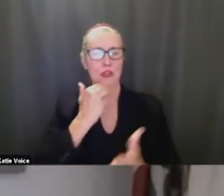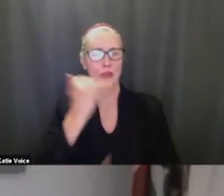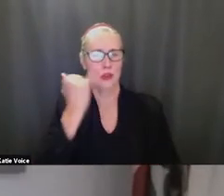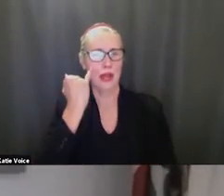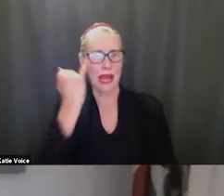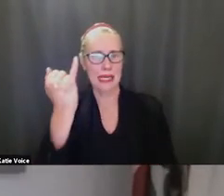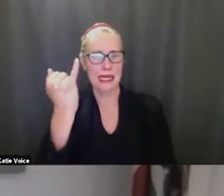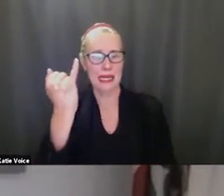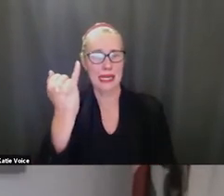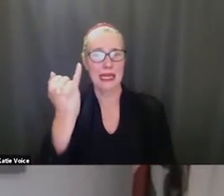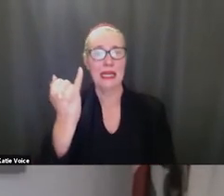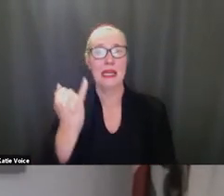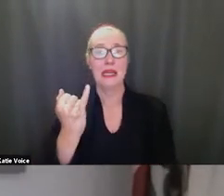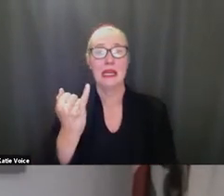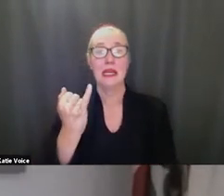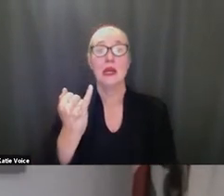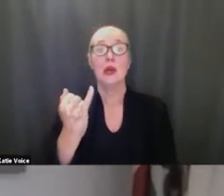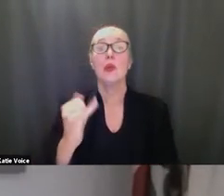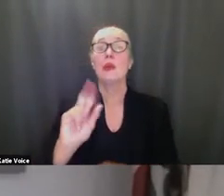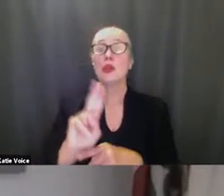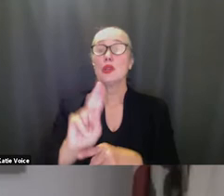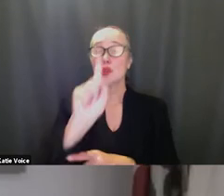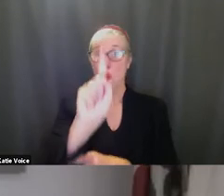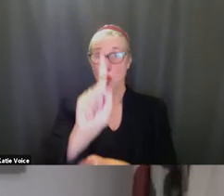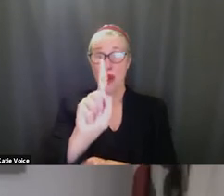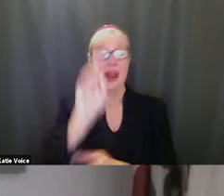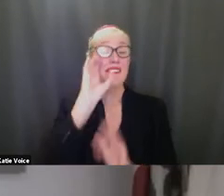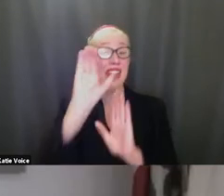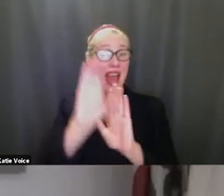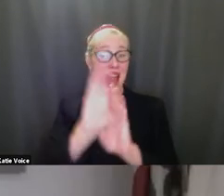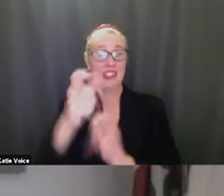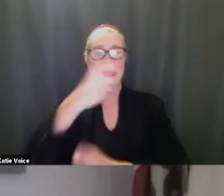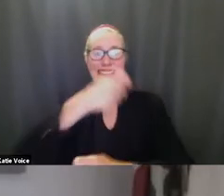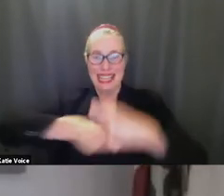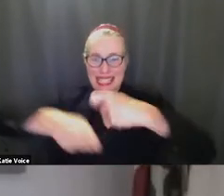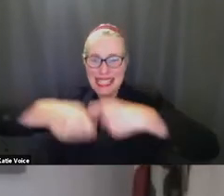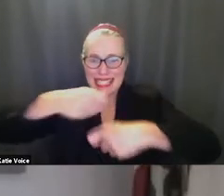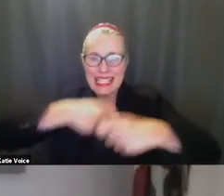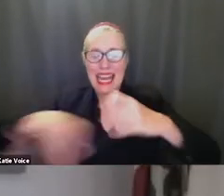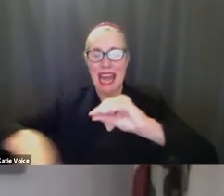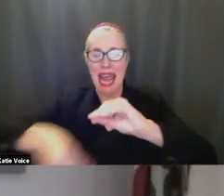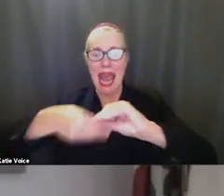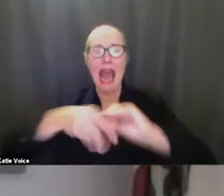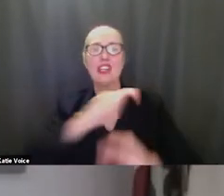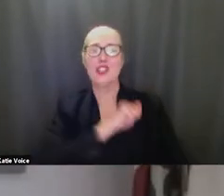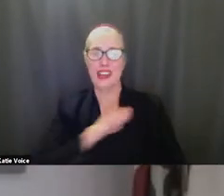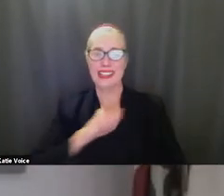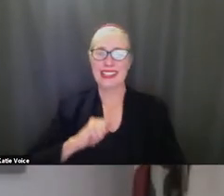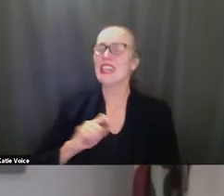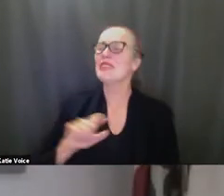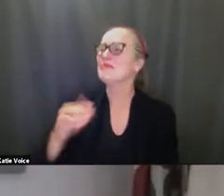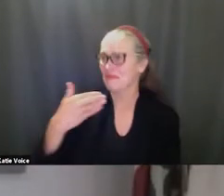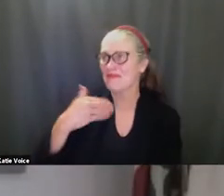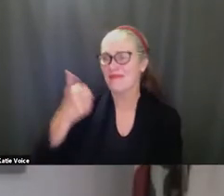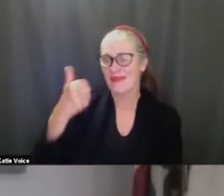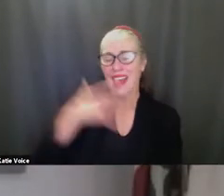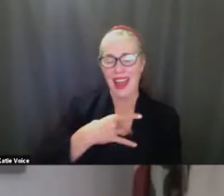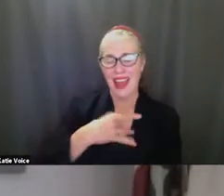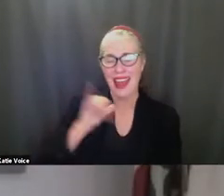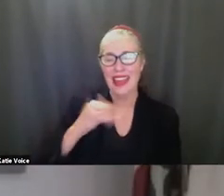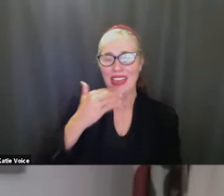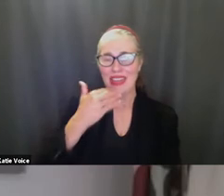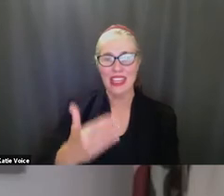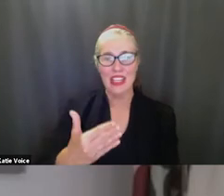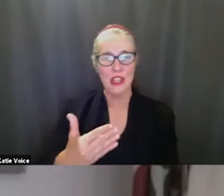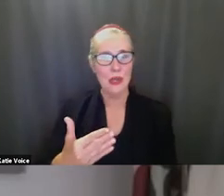we will take one of these icons off and add the trusty election there i love that thank you and mrs moton would you like to ask one more